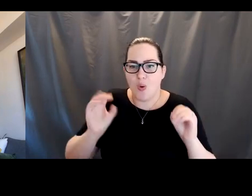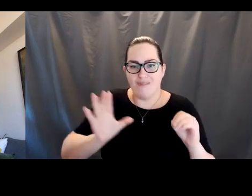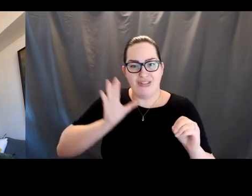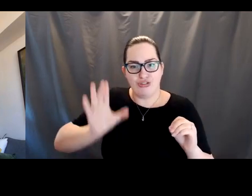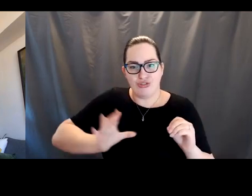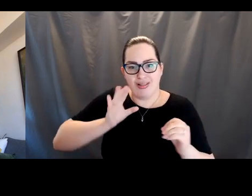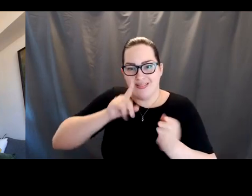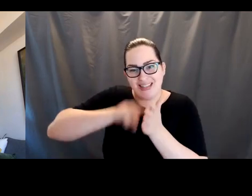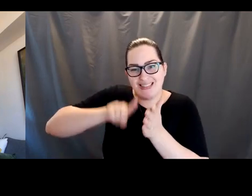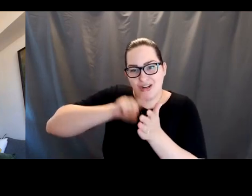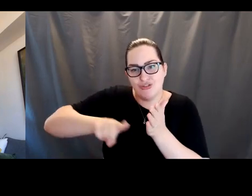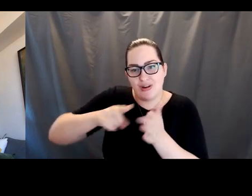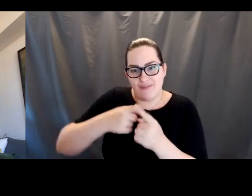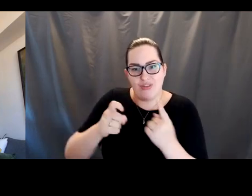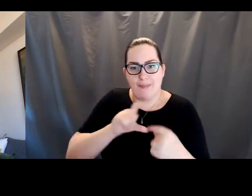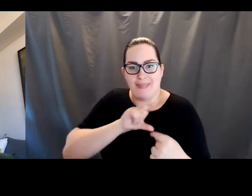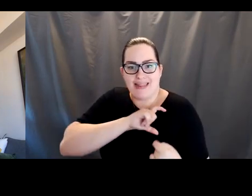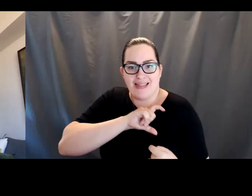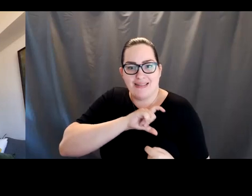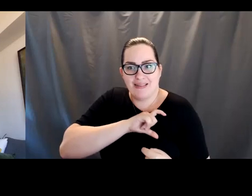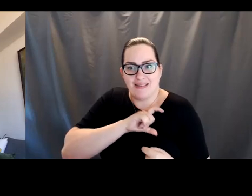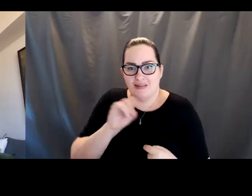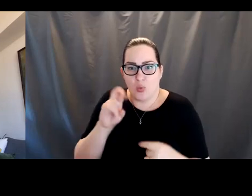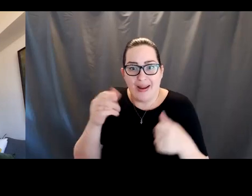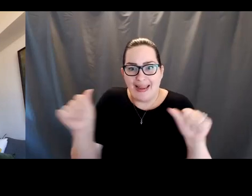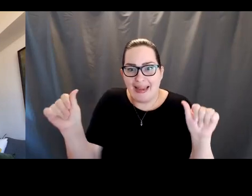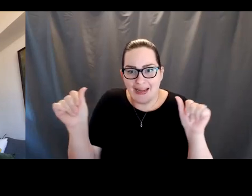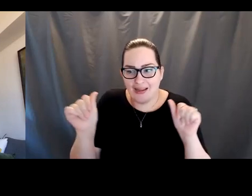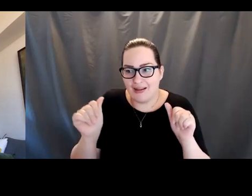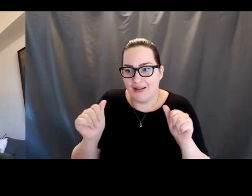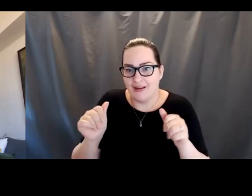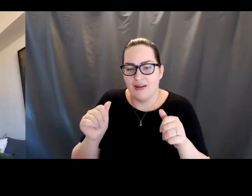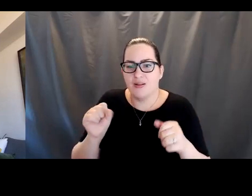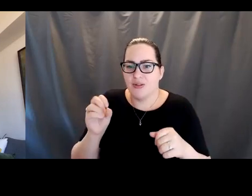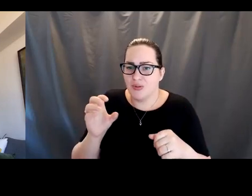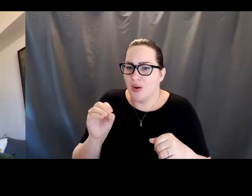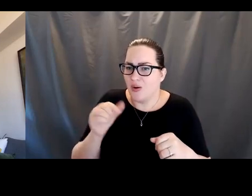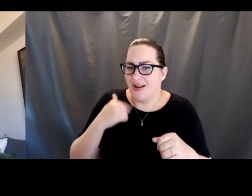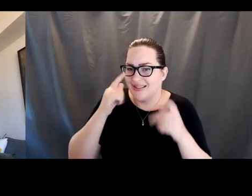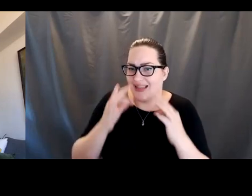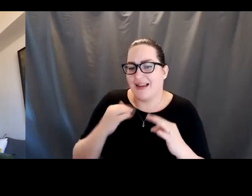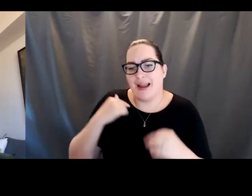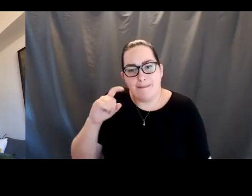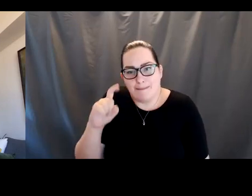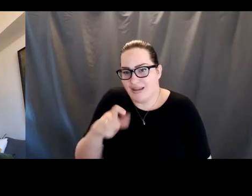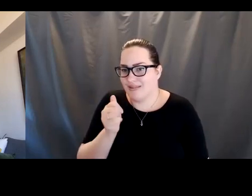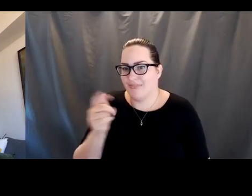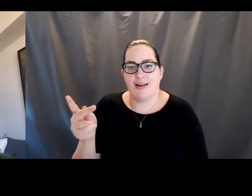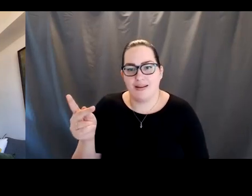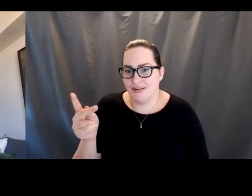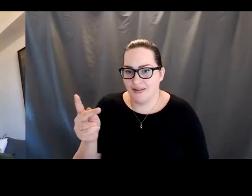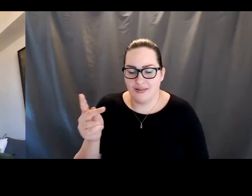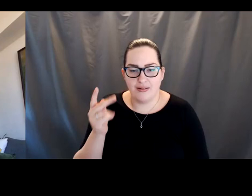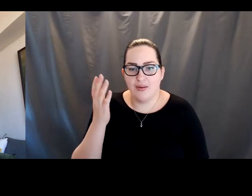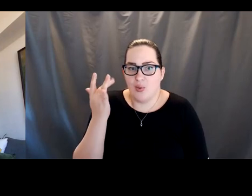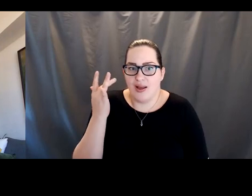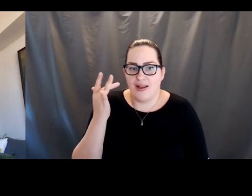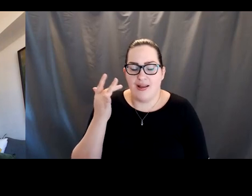by police, by anyone. And I decided I had to go back, because the only way to figure out what was going on was to